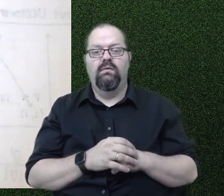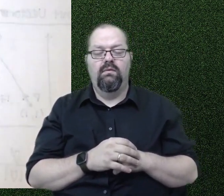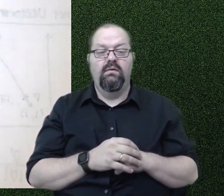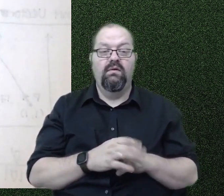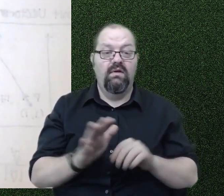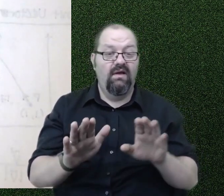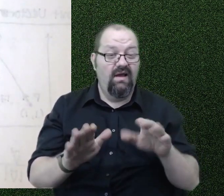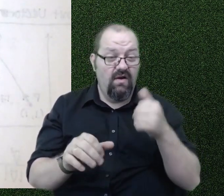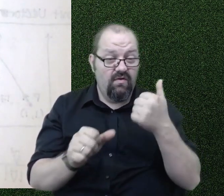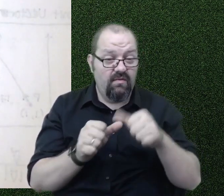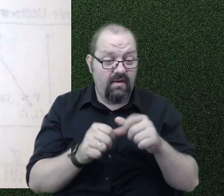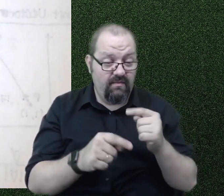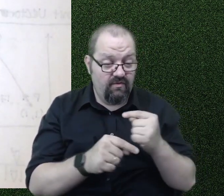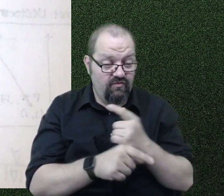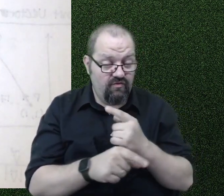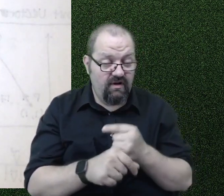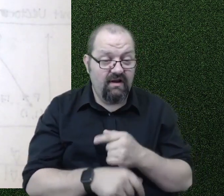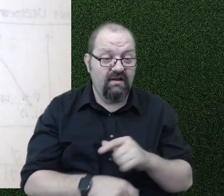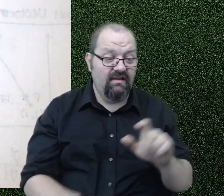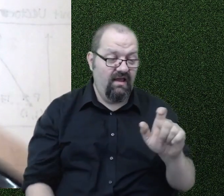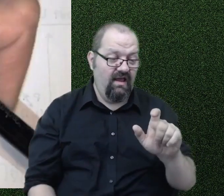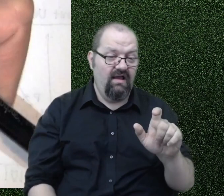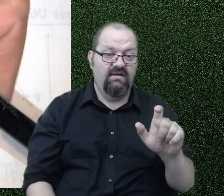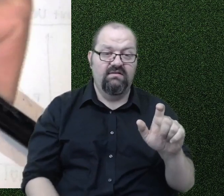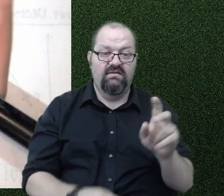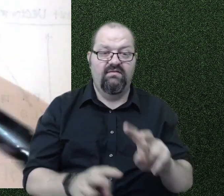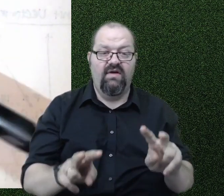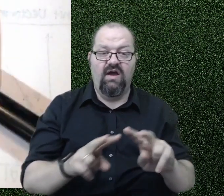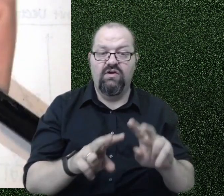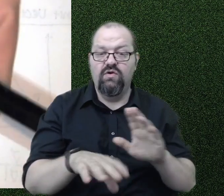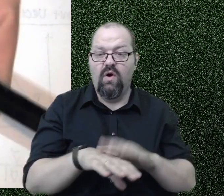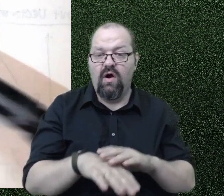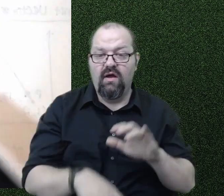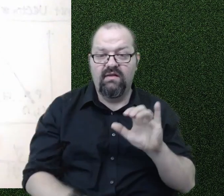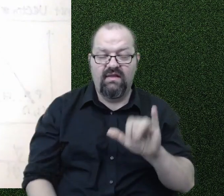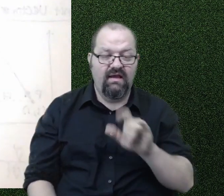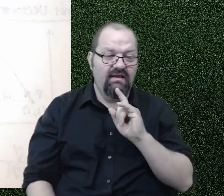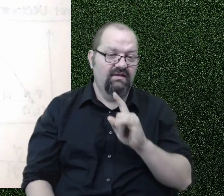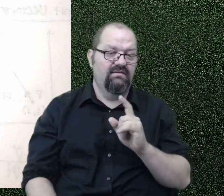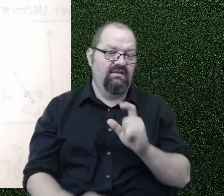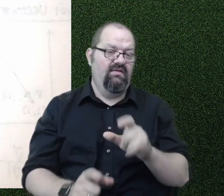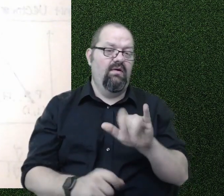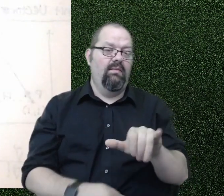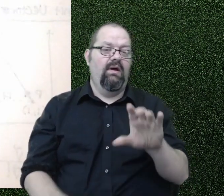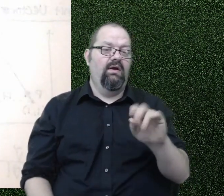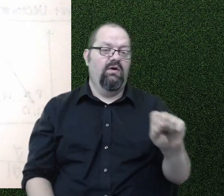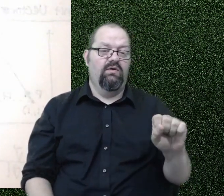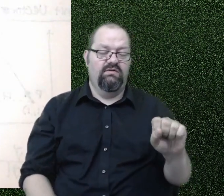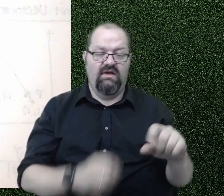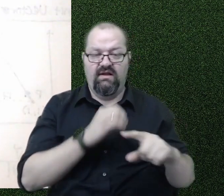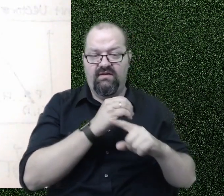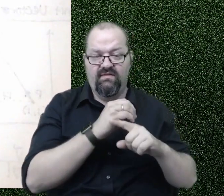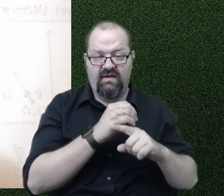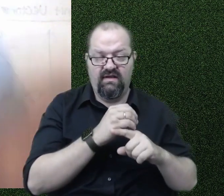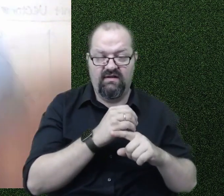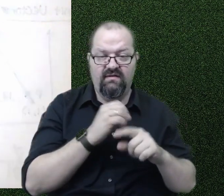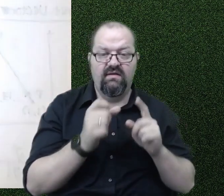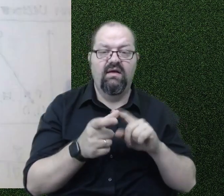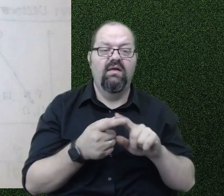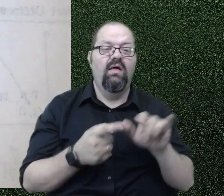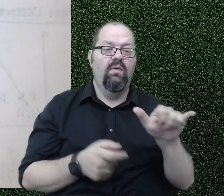Remember from trig that the x value on the unit circle is given by cosine of theta, and the y value is given by sine of